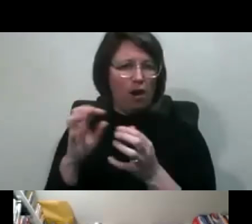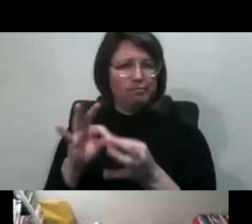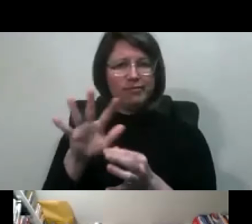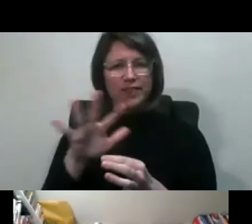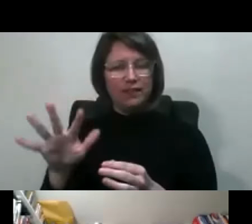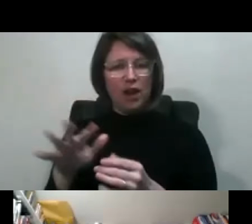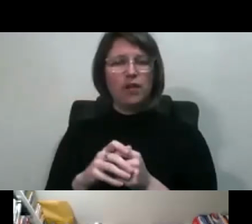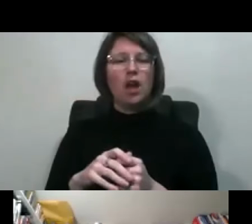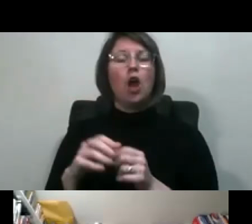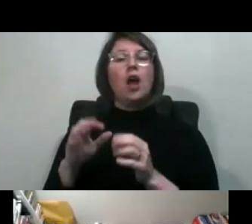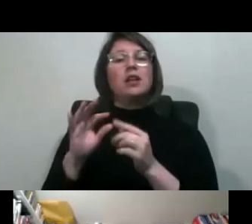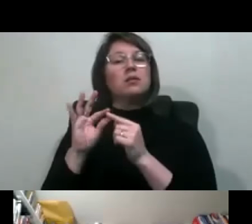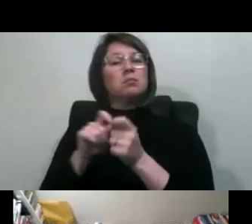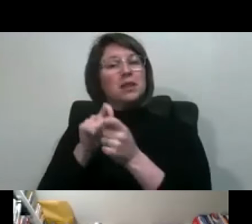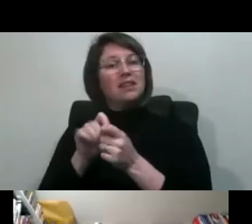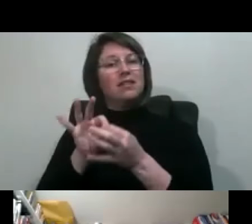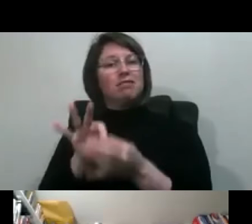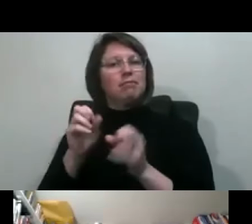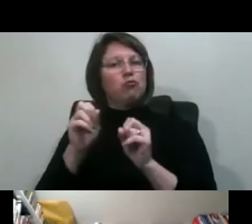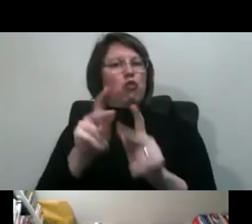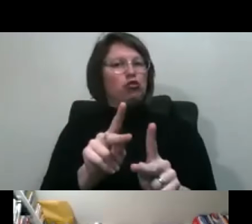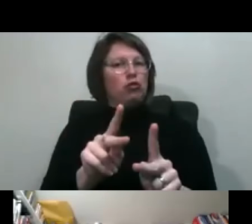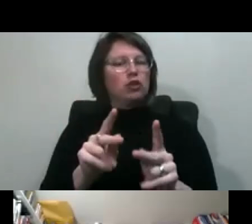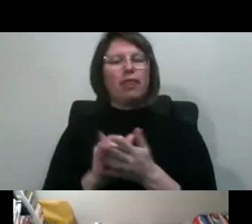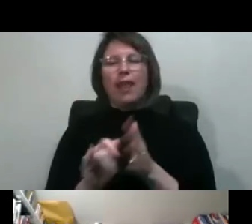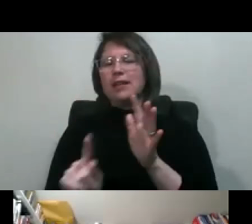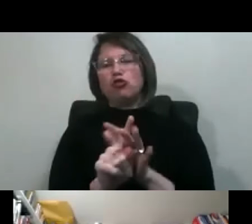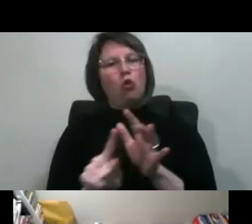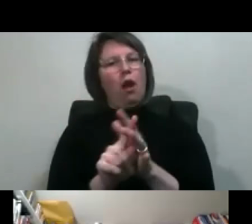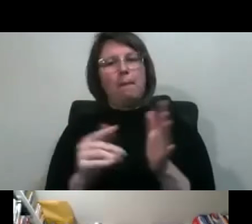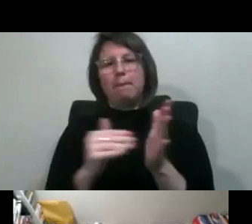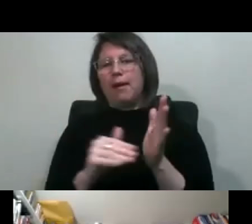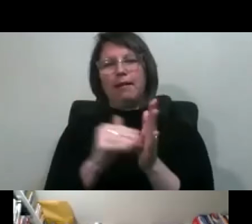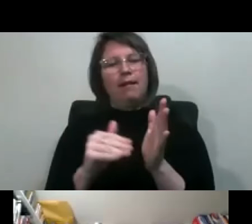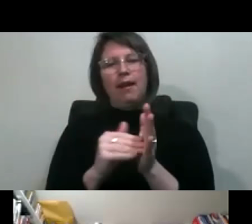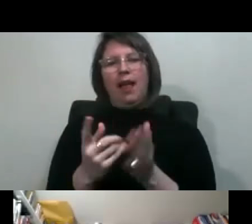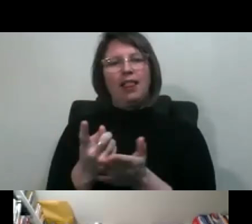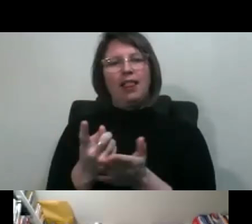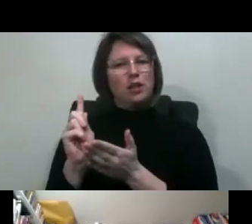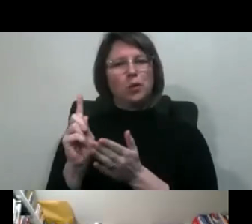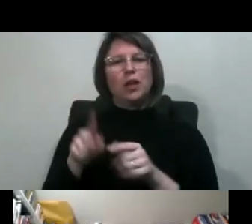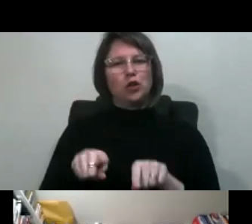the restoration is, and this has come up repeatedly, and even last night in our MEPA hearing,